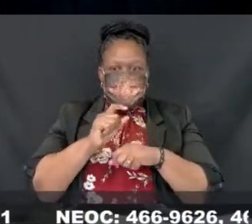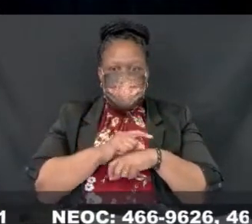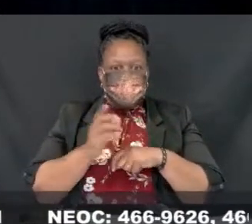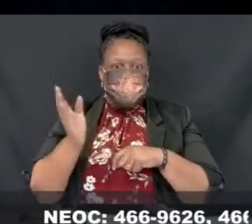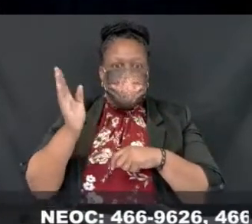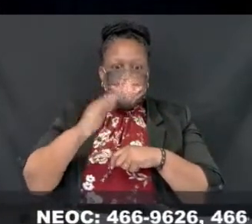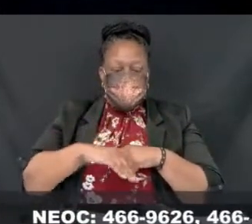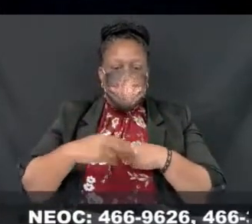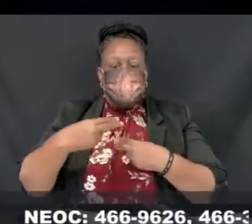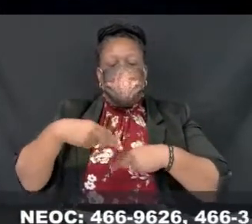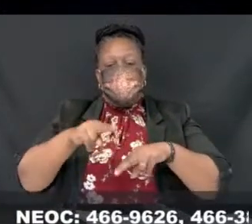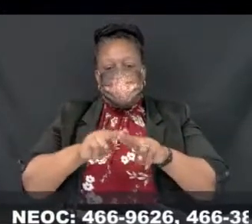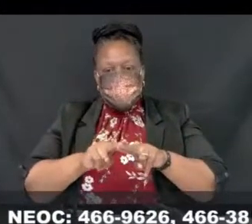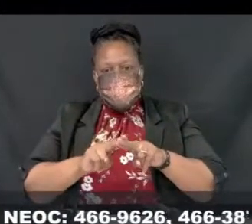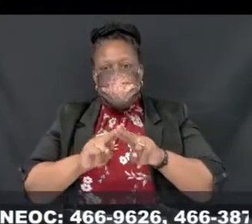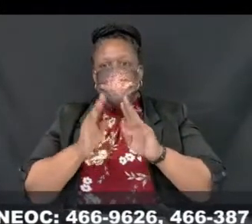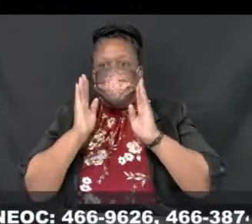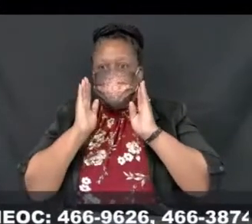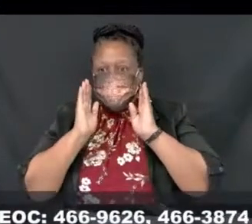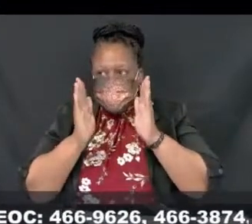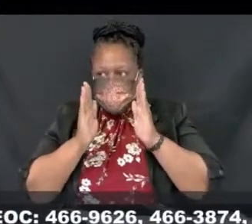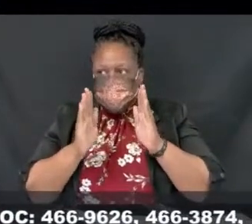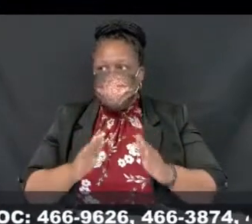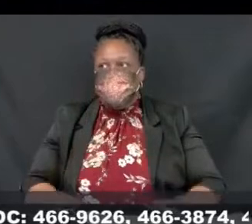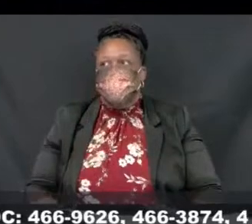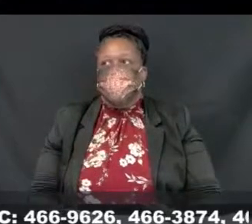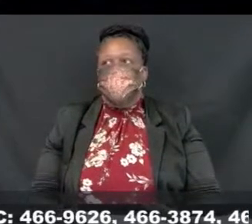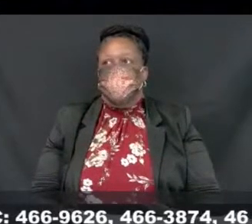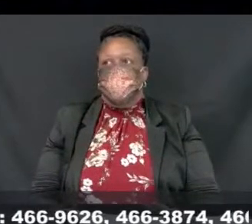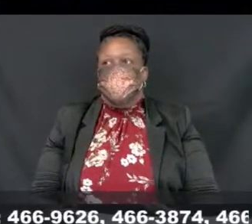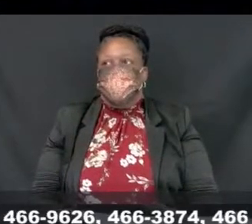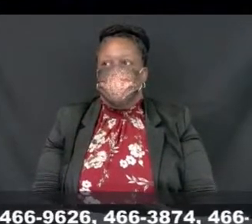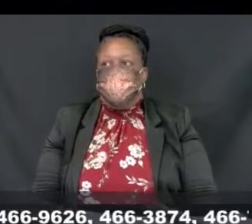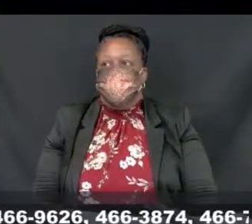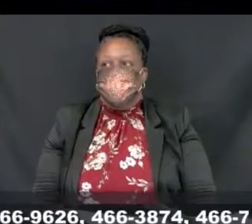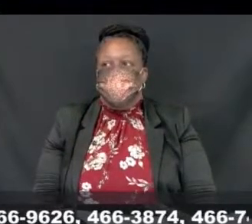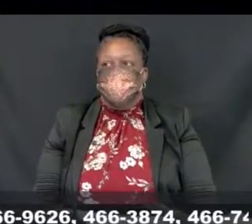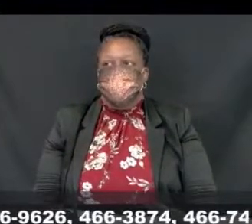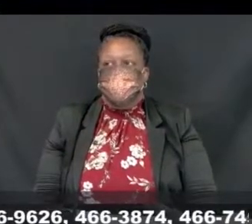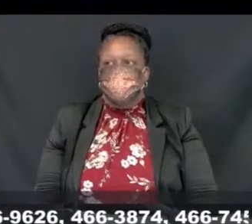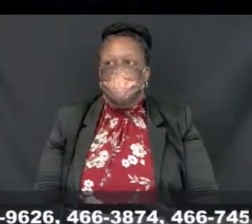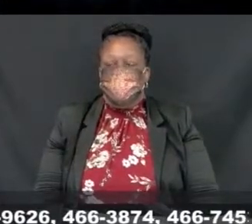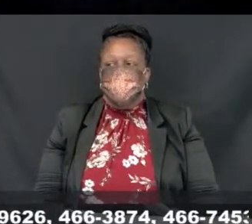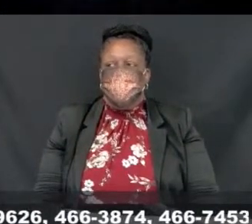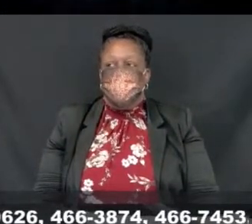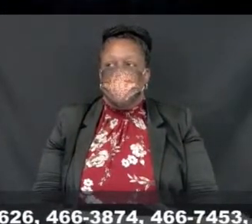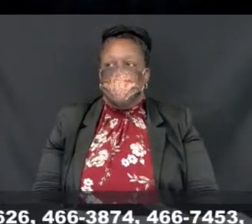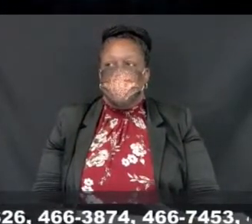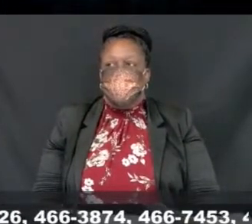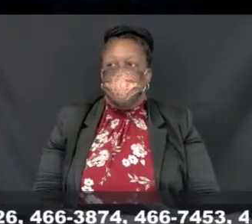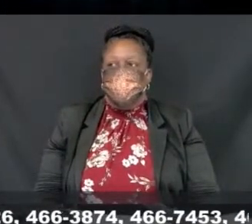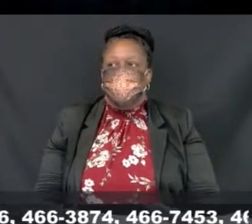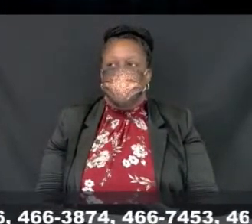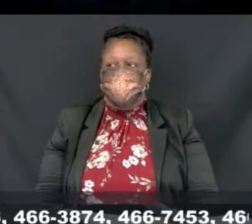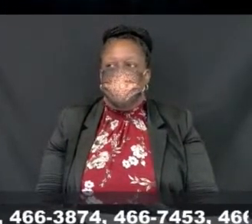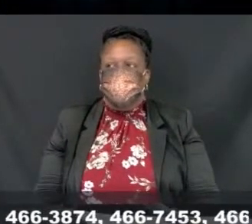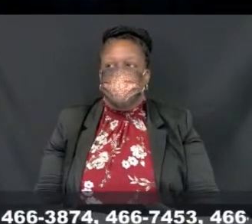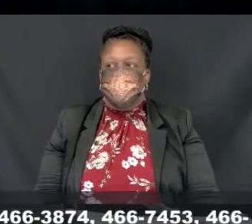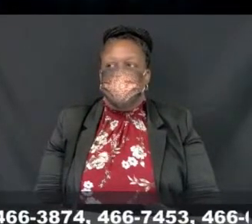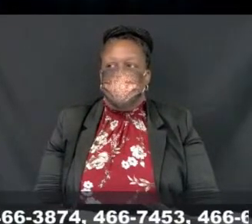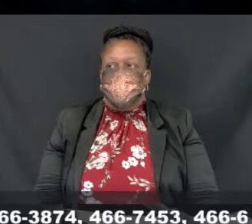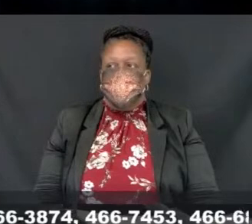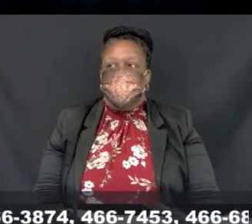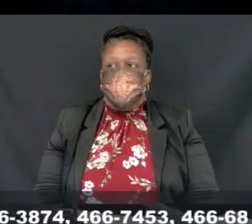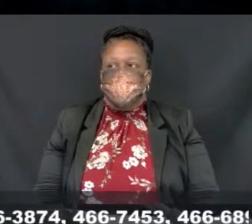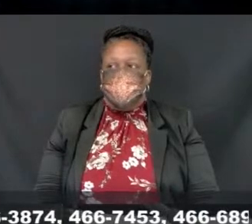you don't know, Minister Phipps, we share passion because my mother is ill. She too is taking care